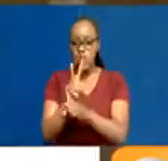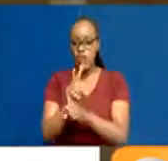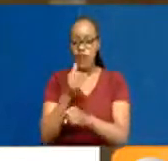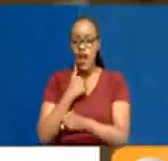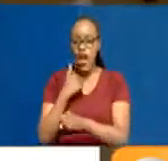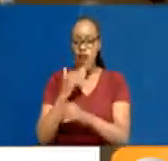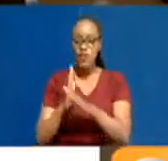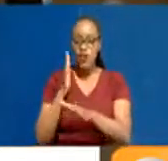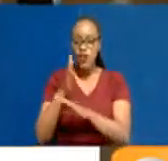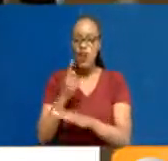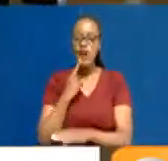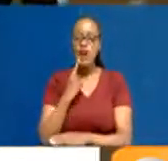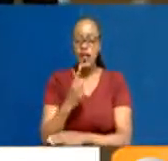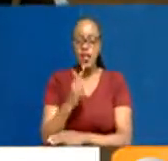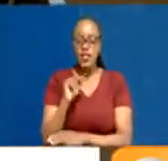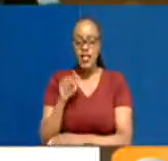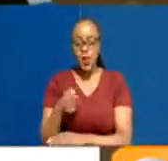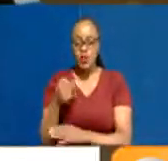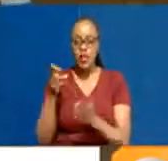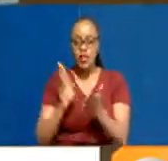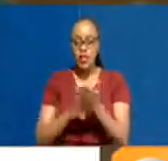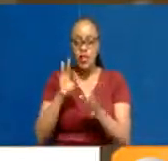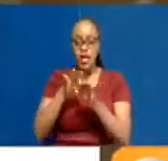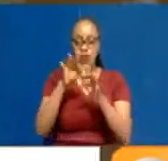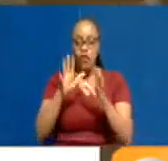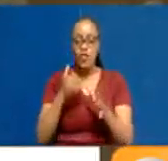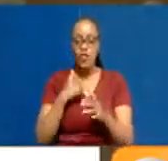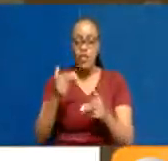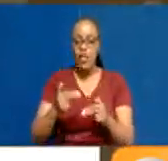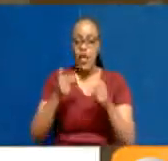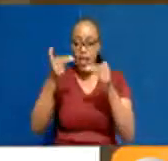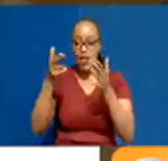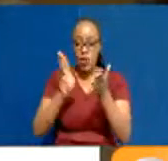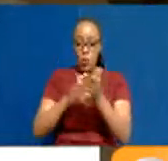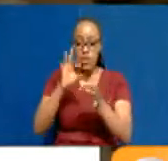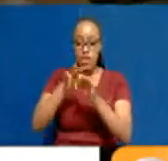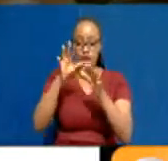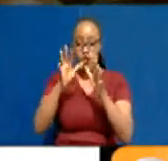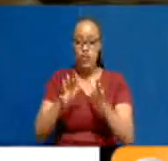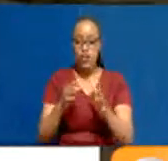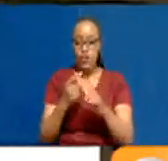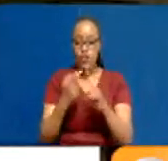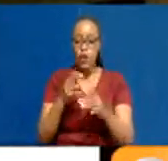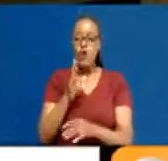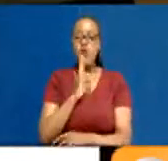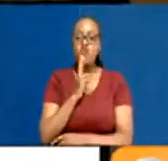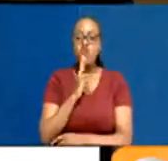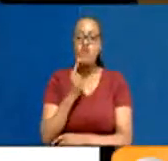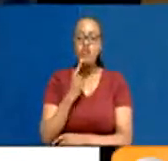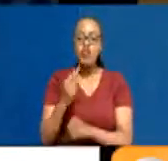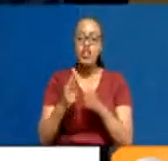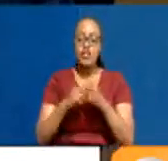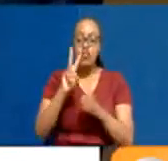than 100,000 registered voters. Of course, the highest number of registered voters being in Ruiru at